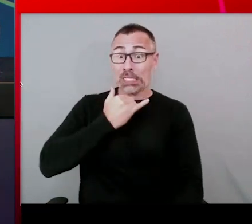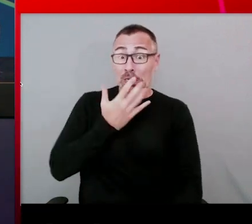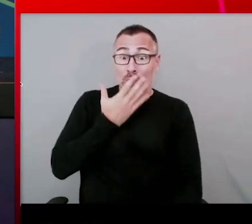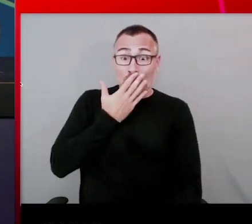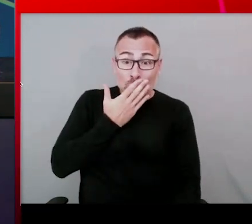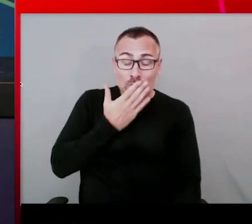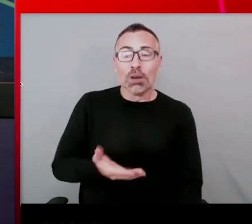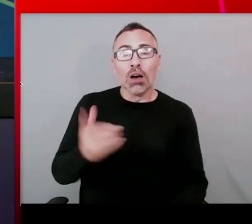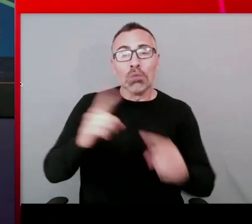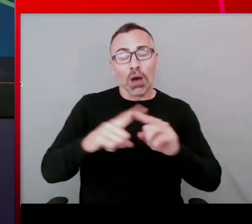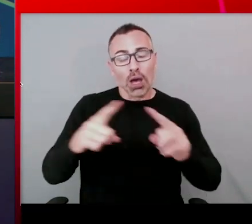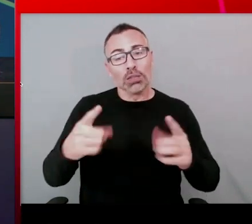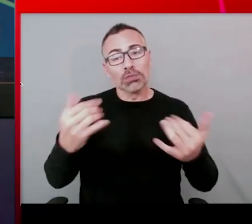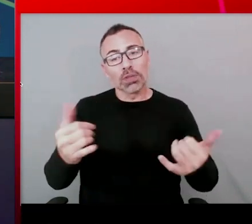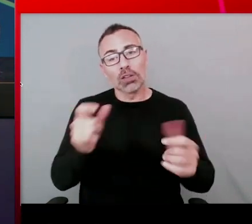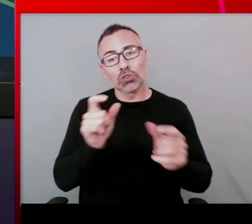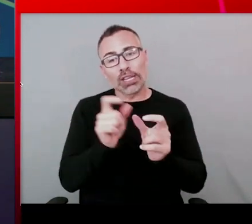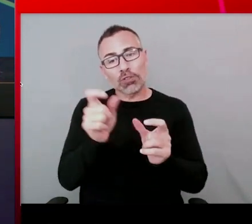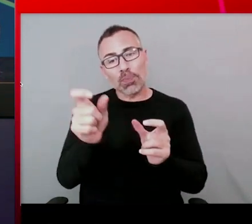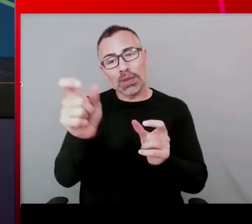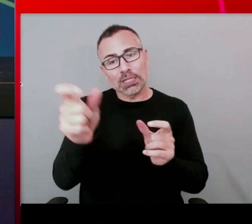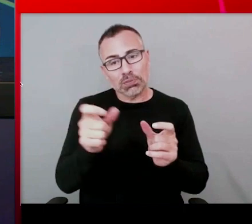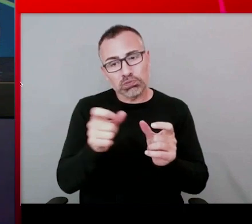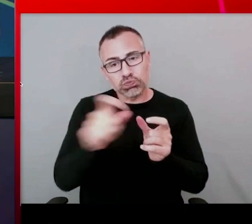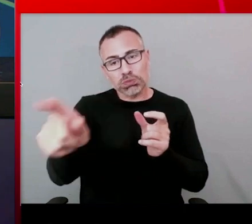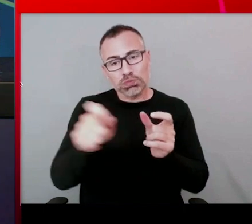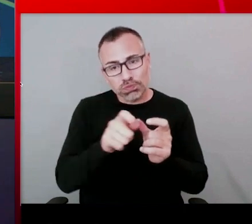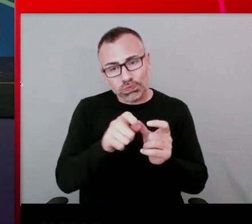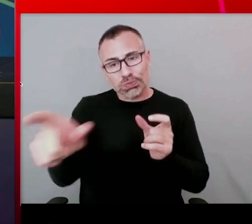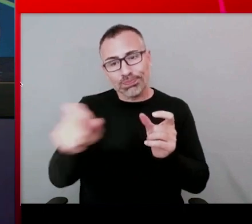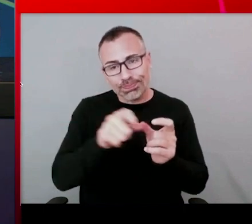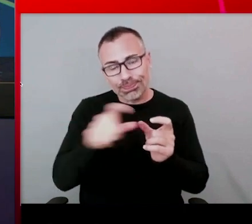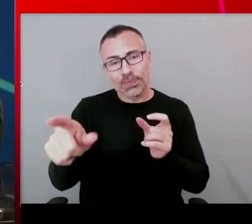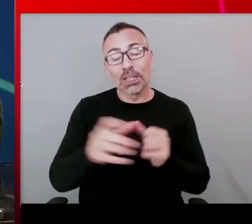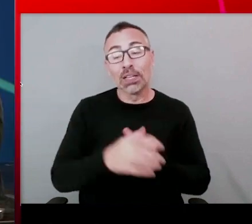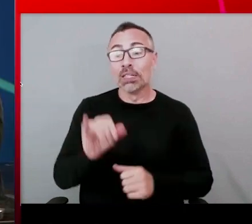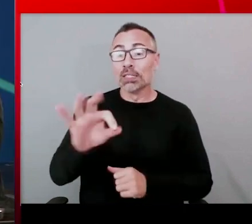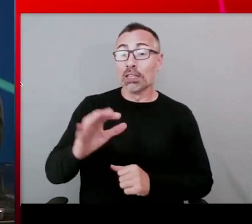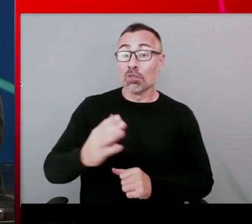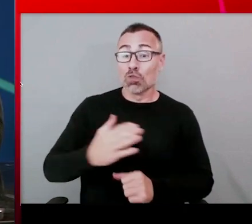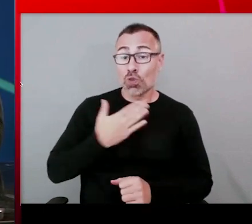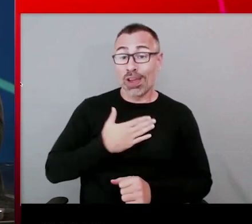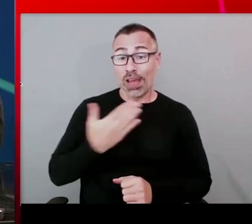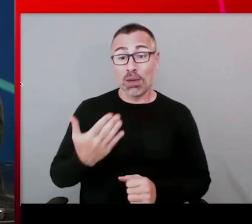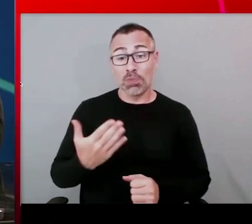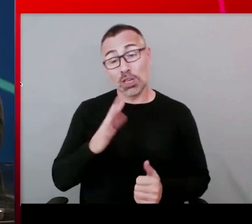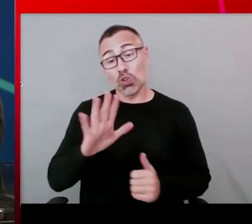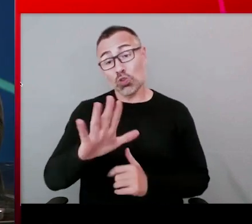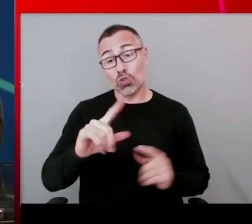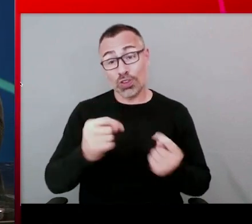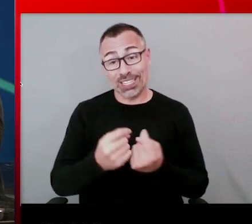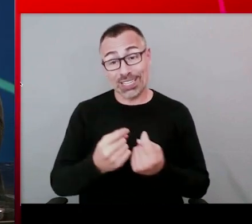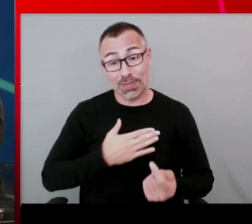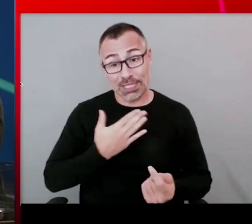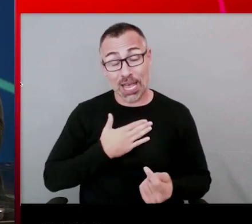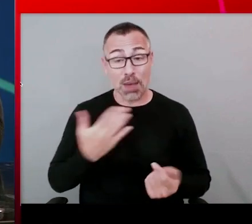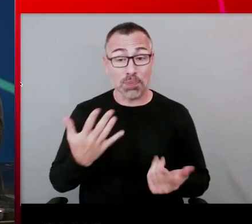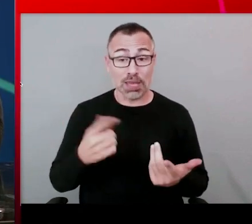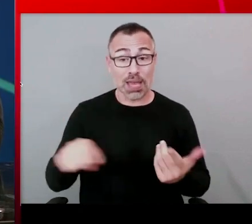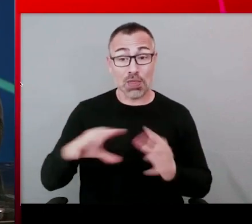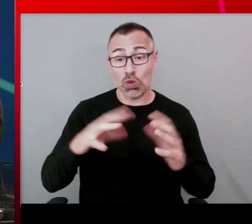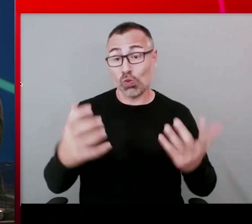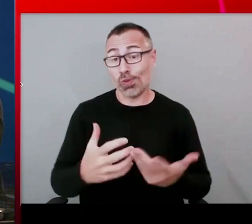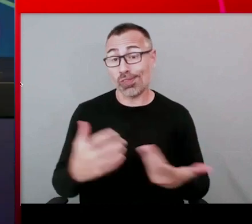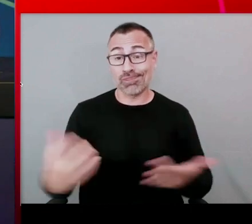production. And then if you're happy, to your team. If you're still happy, to your own company, and then to the rest of the world in any gradual way you want.